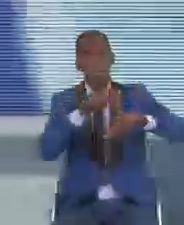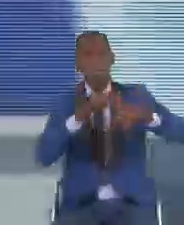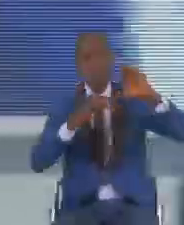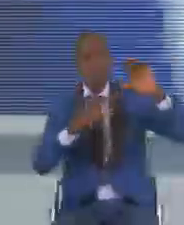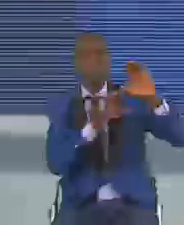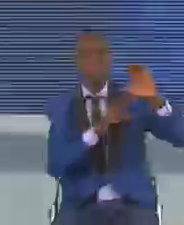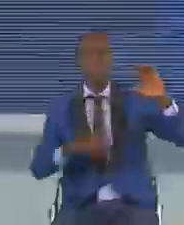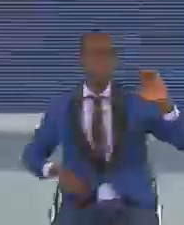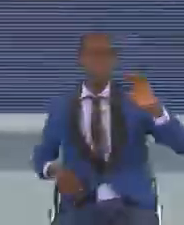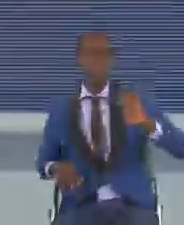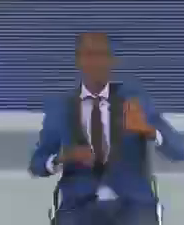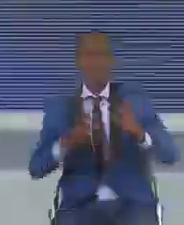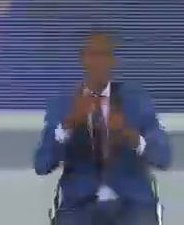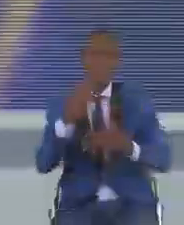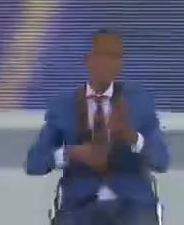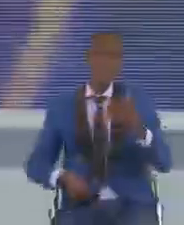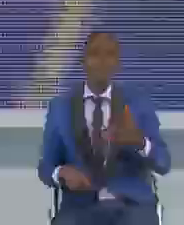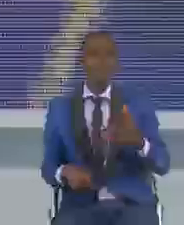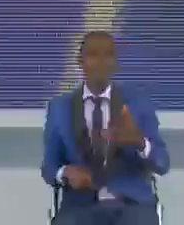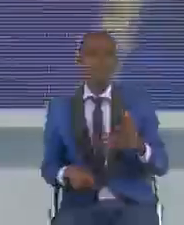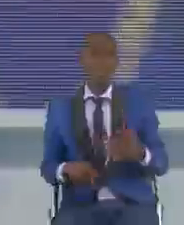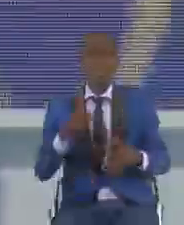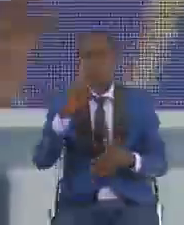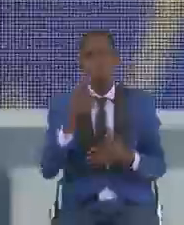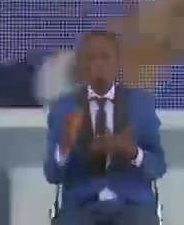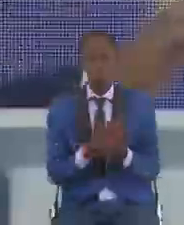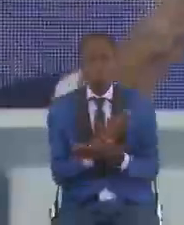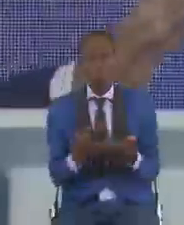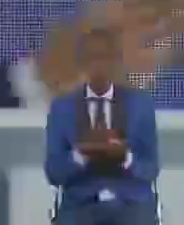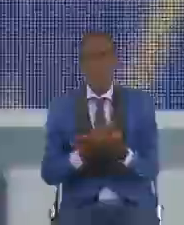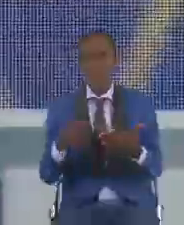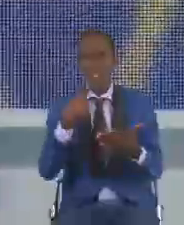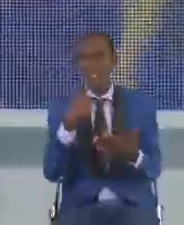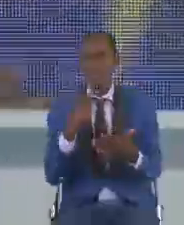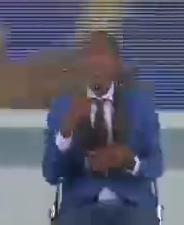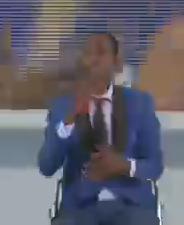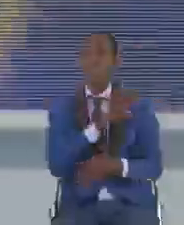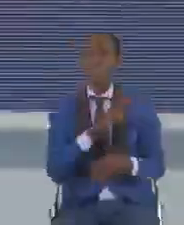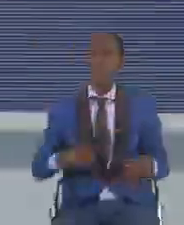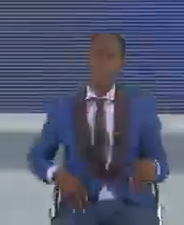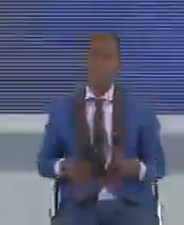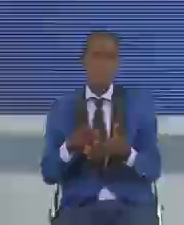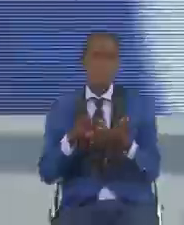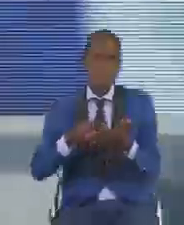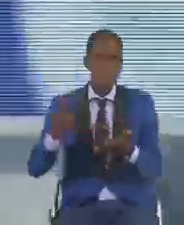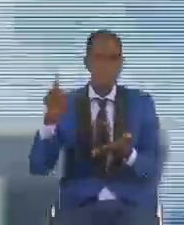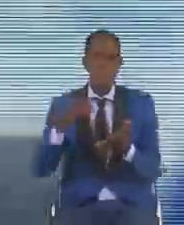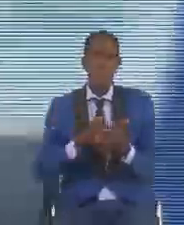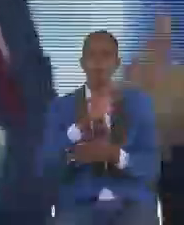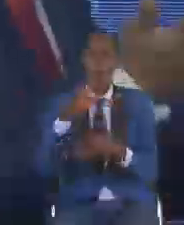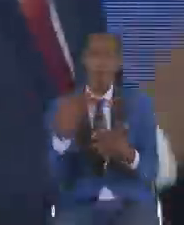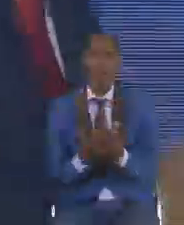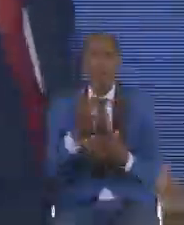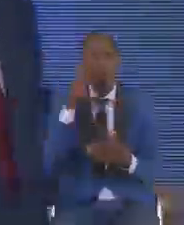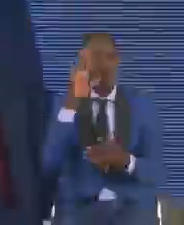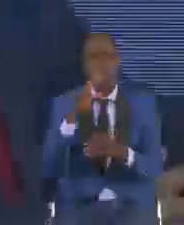Jesus Christ paid it all. He paid it all for your salvation, all for